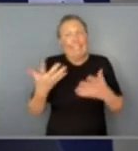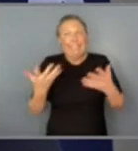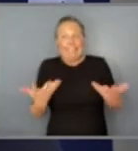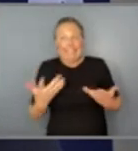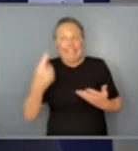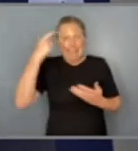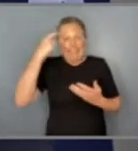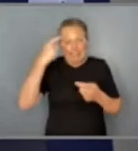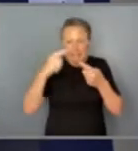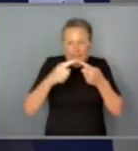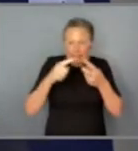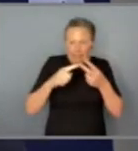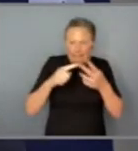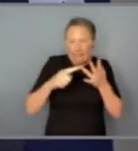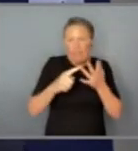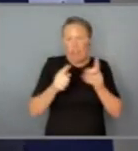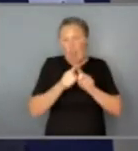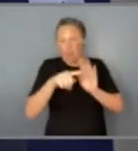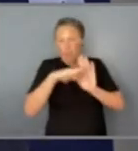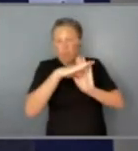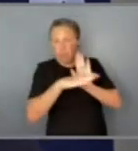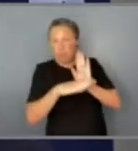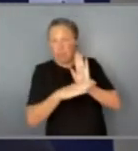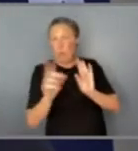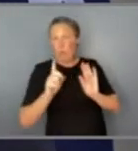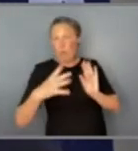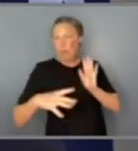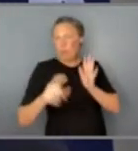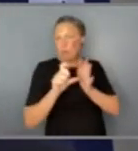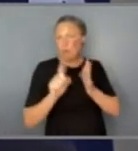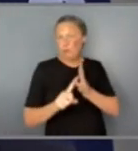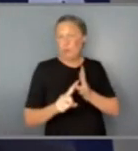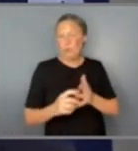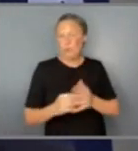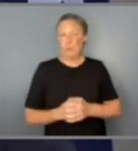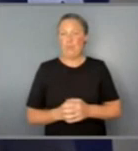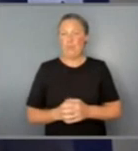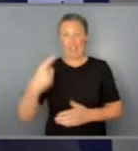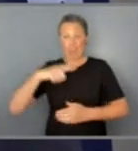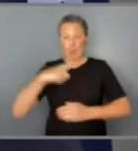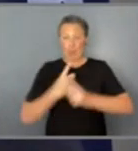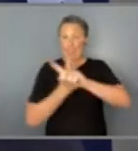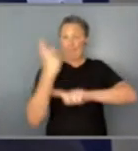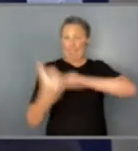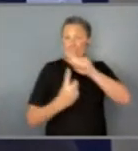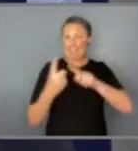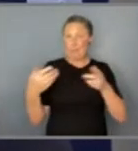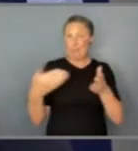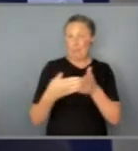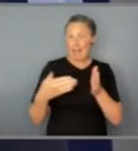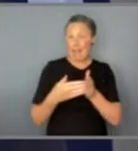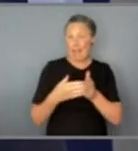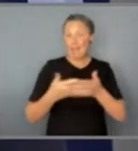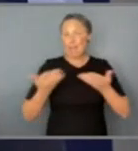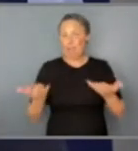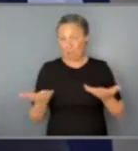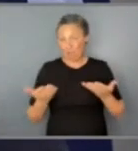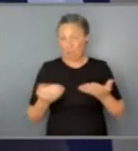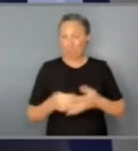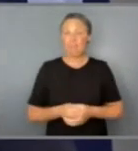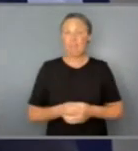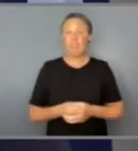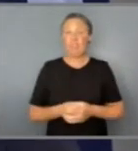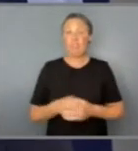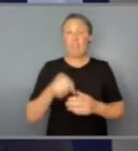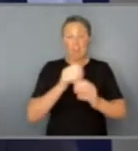been working through today. That response needs us to appreciate that with Omicron, what we're dealing with is a